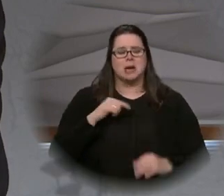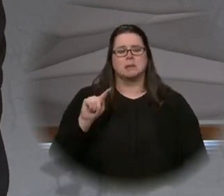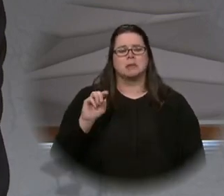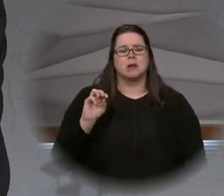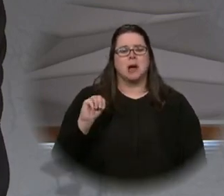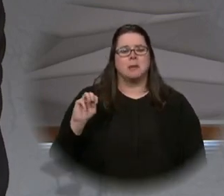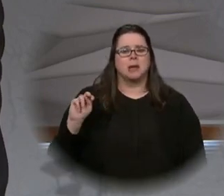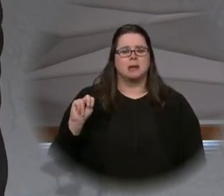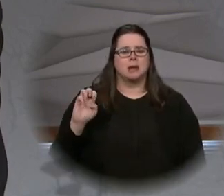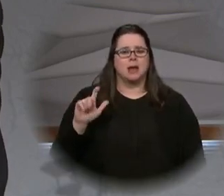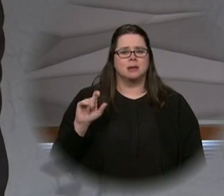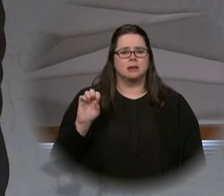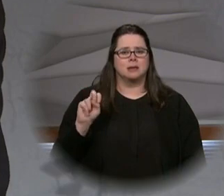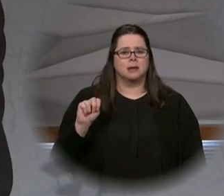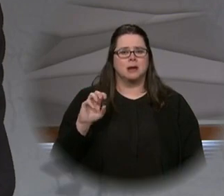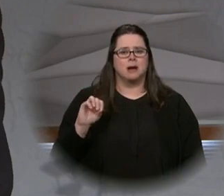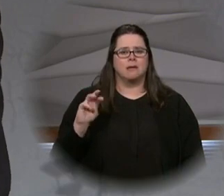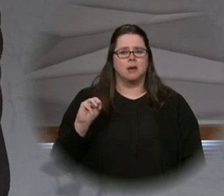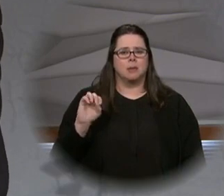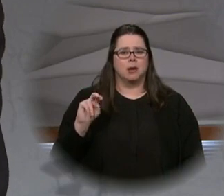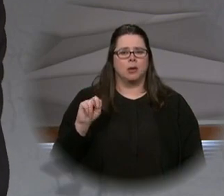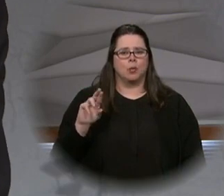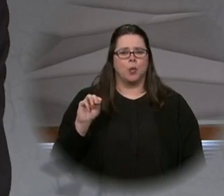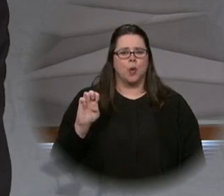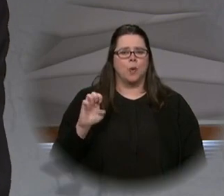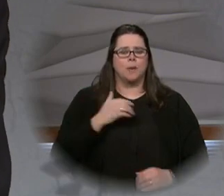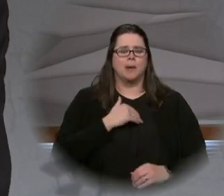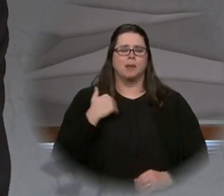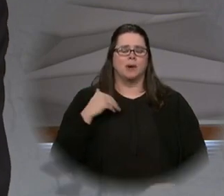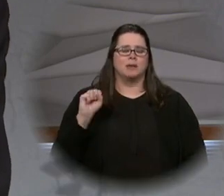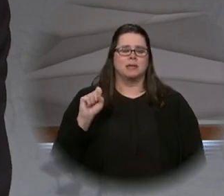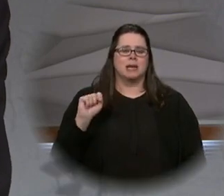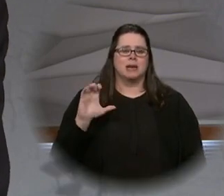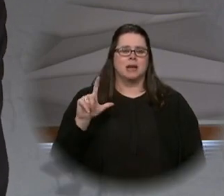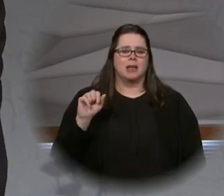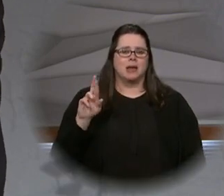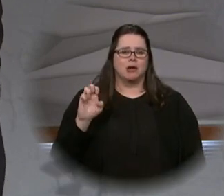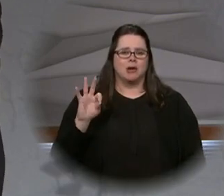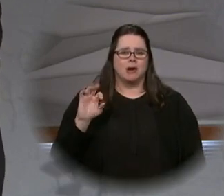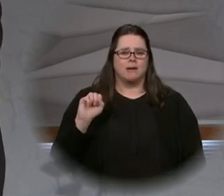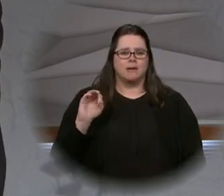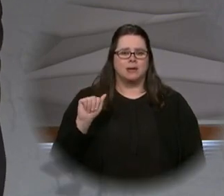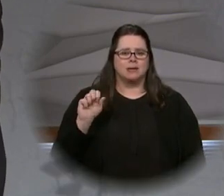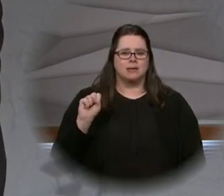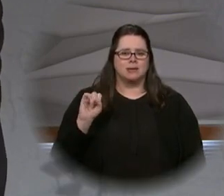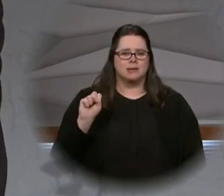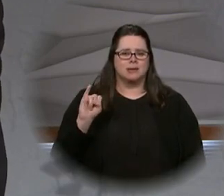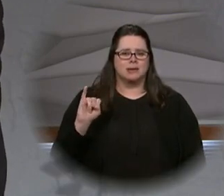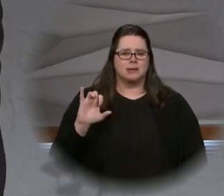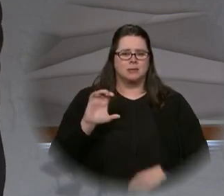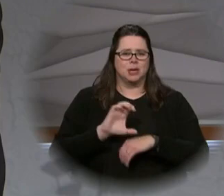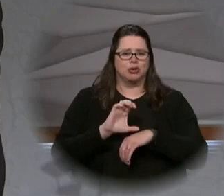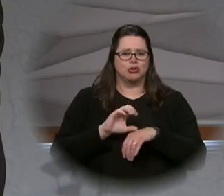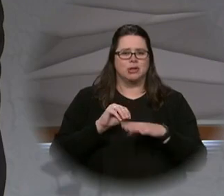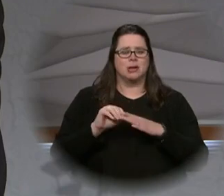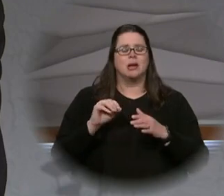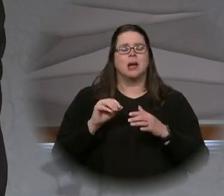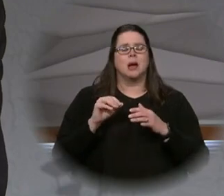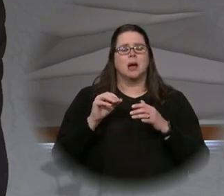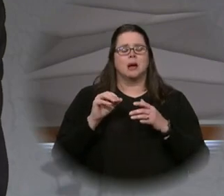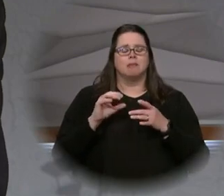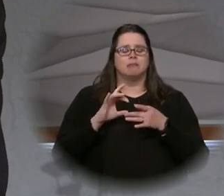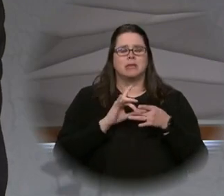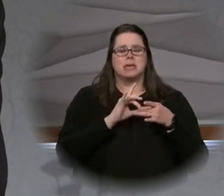of Monroe, a member of St. Clair of Assisi Parish, where I serve as the Apostolate Parish Disability